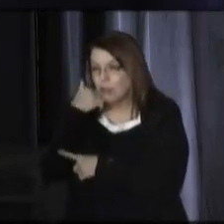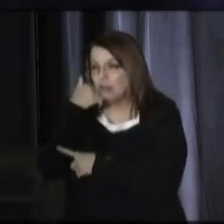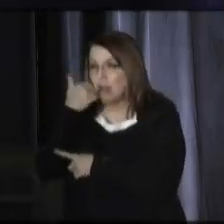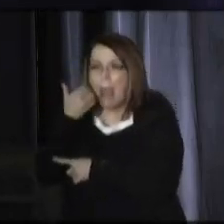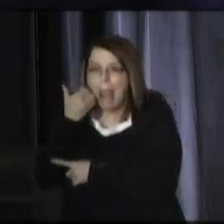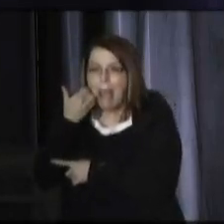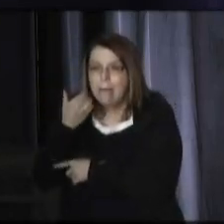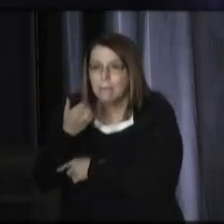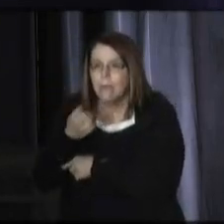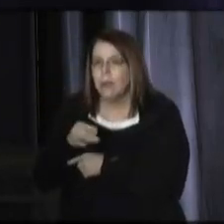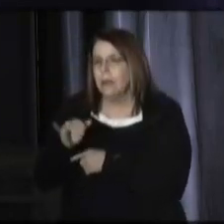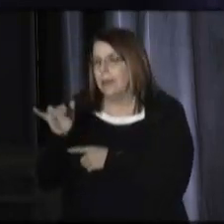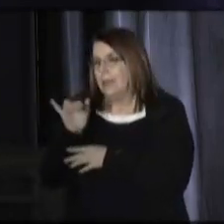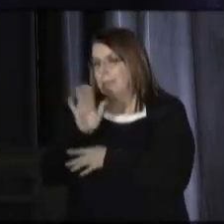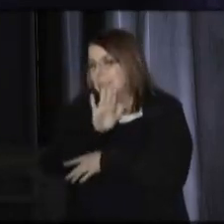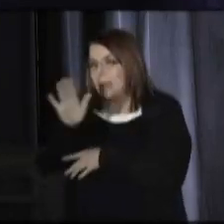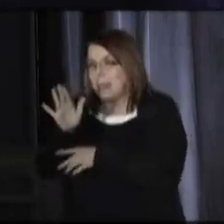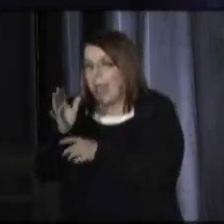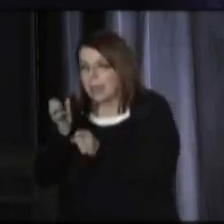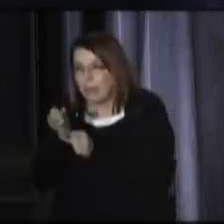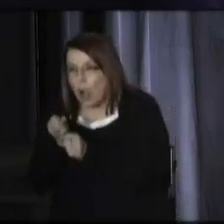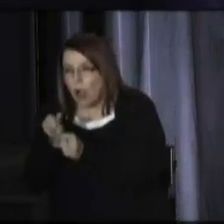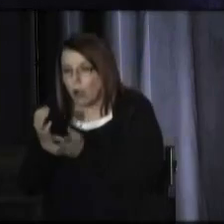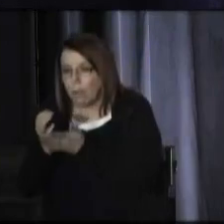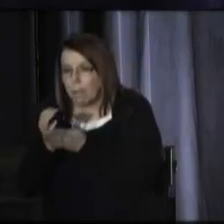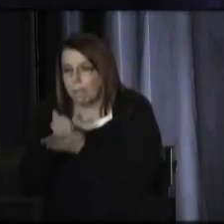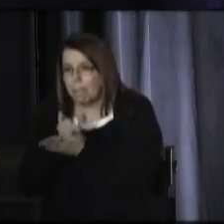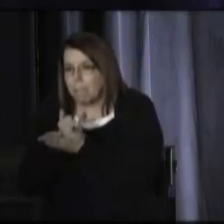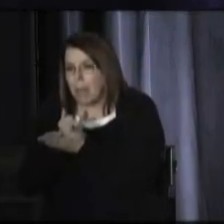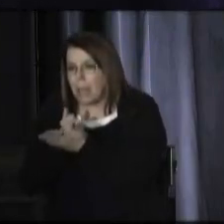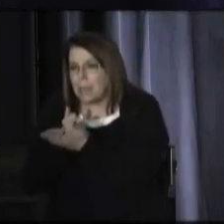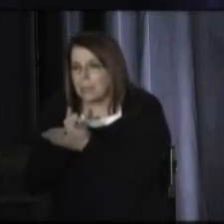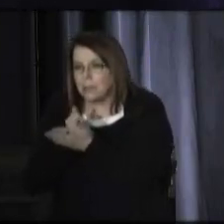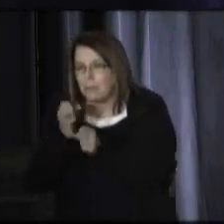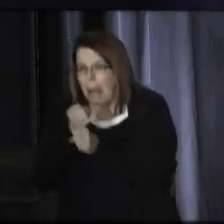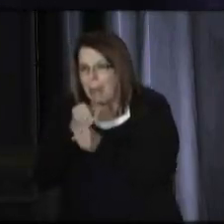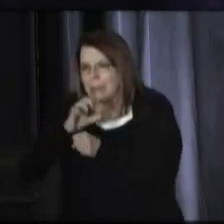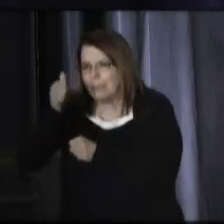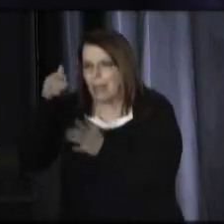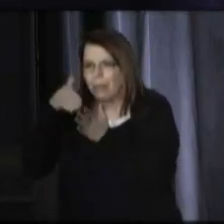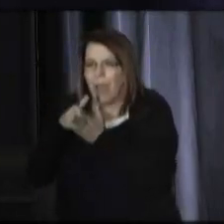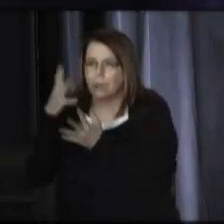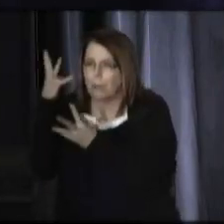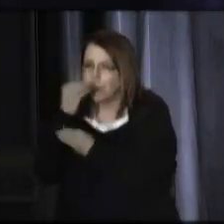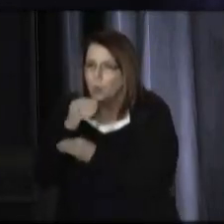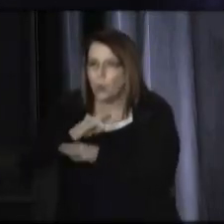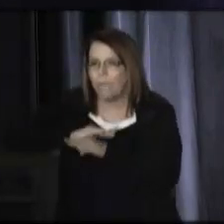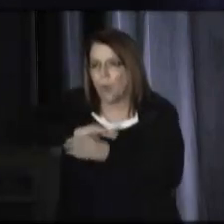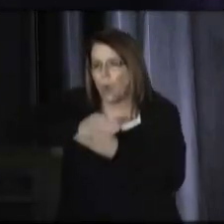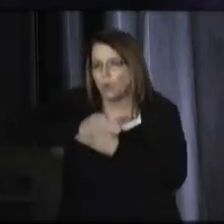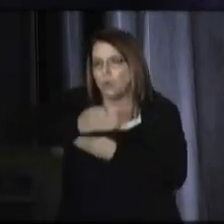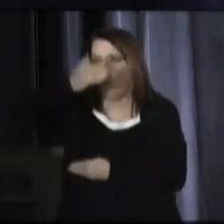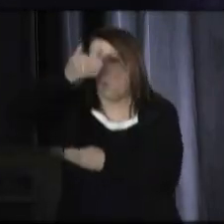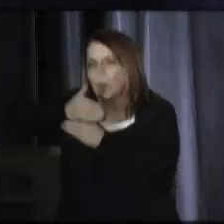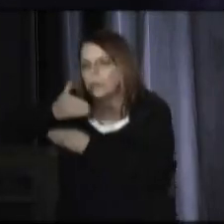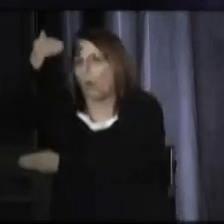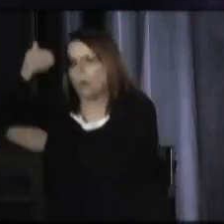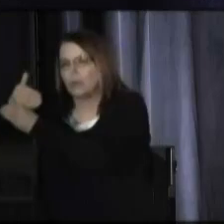All of my earliest experiences of Asian American literature,